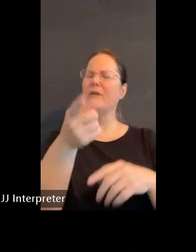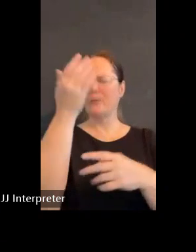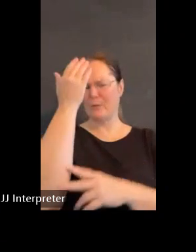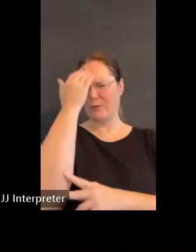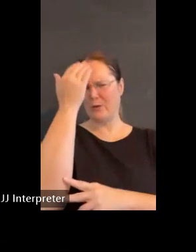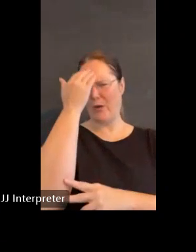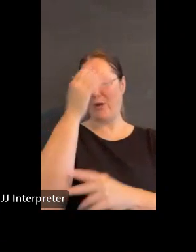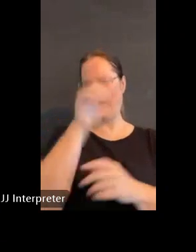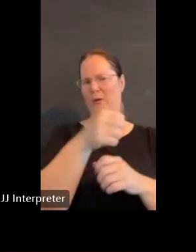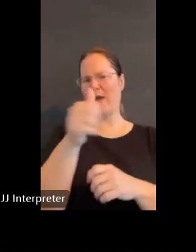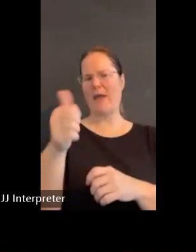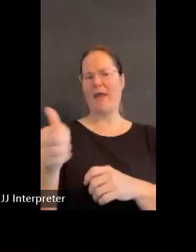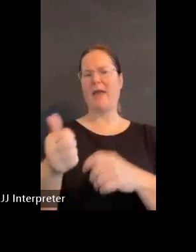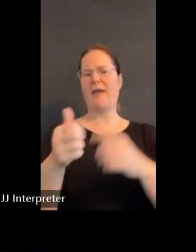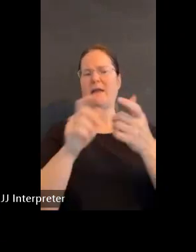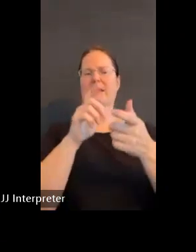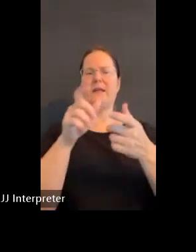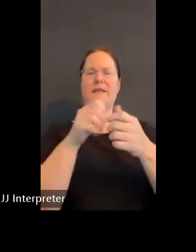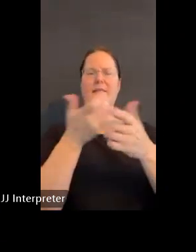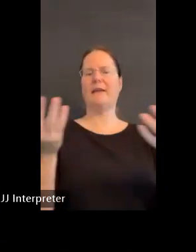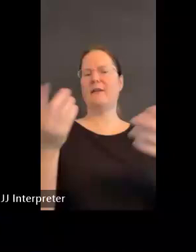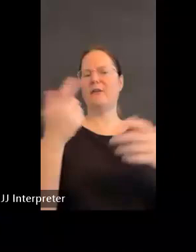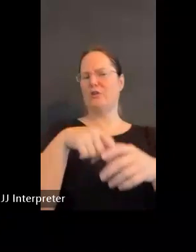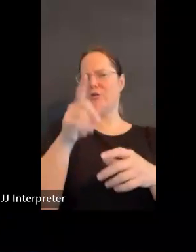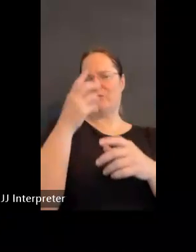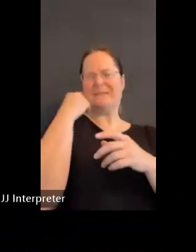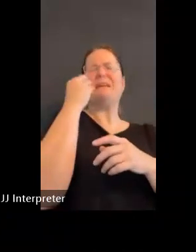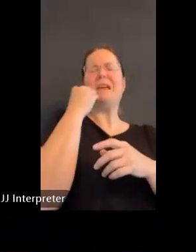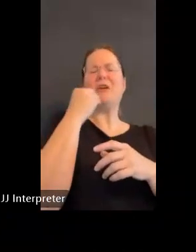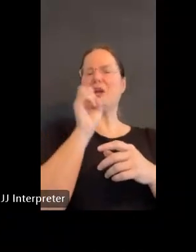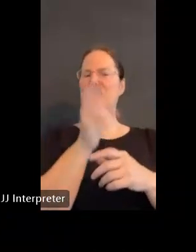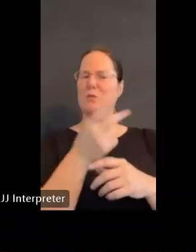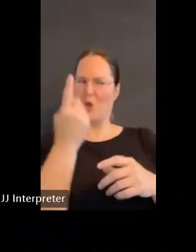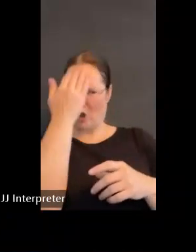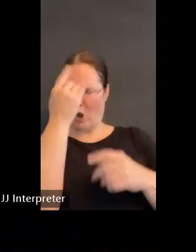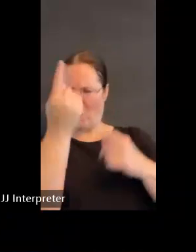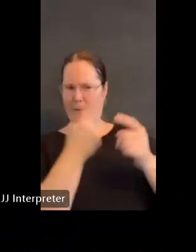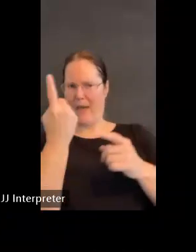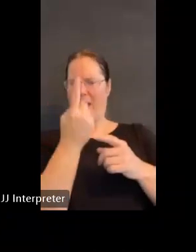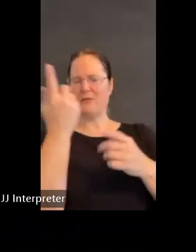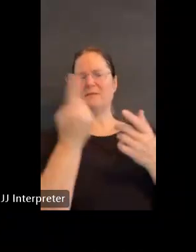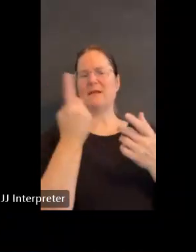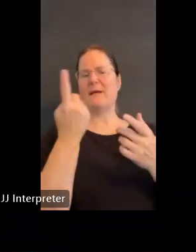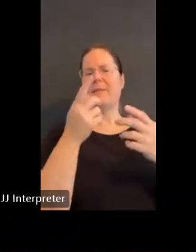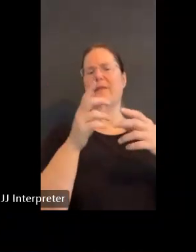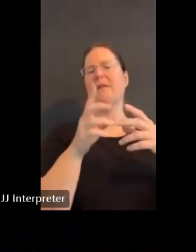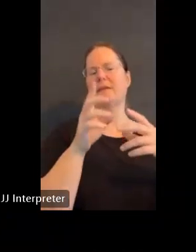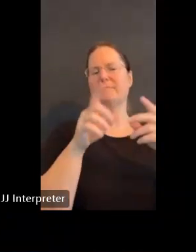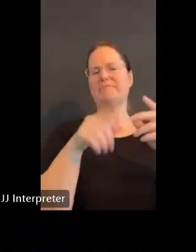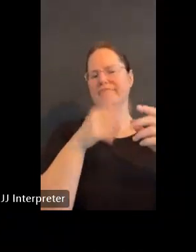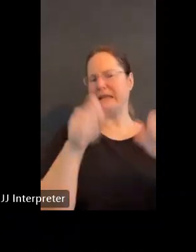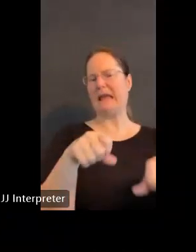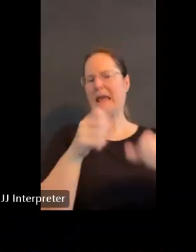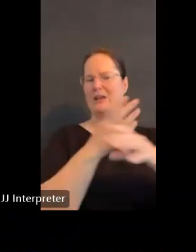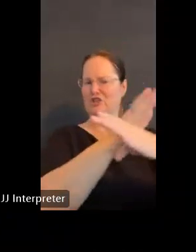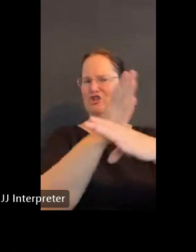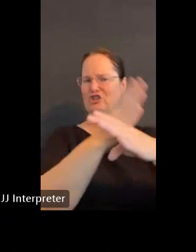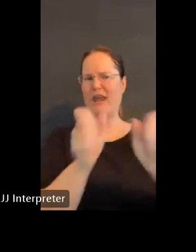provider, please feel free to go ahead and put that in the chat and share that with the group.